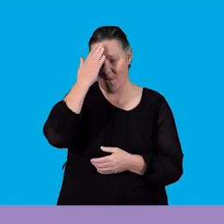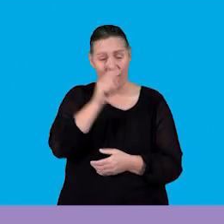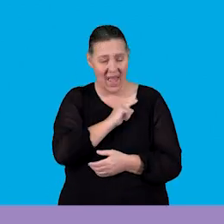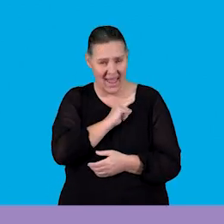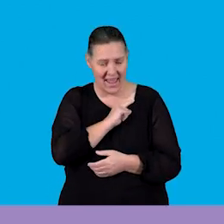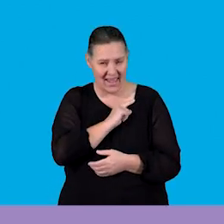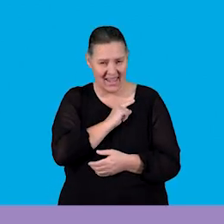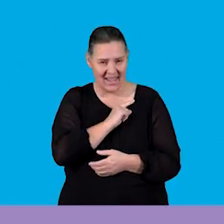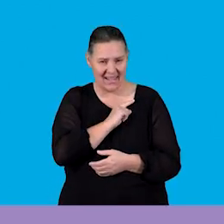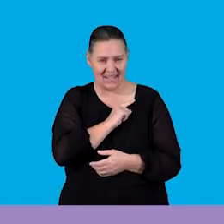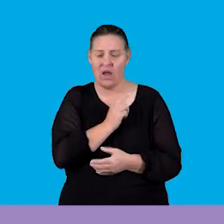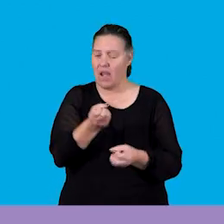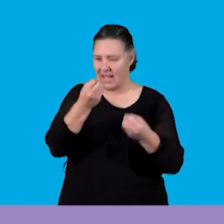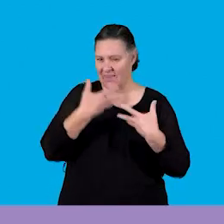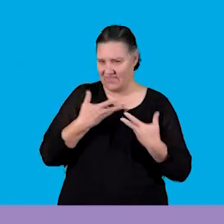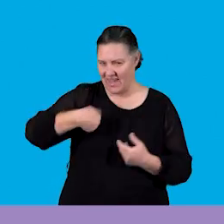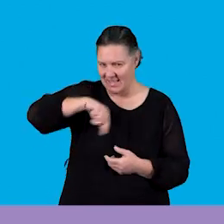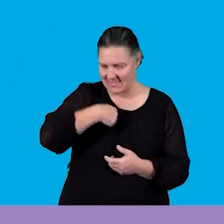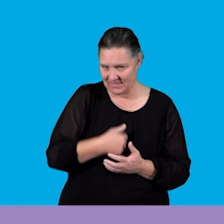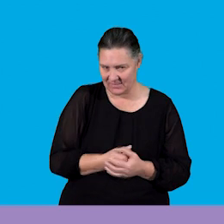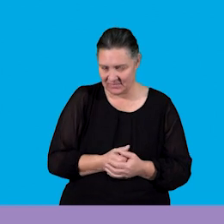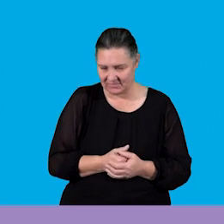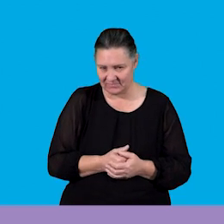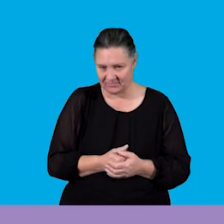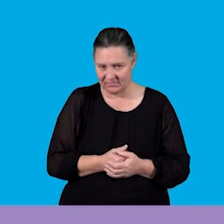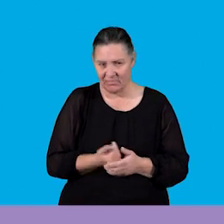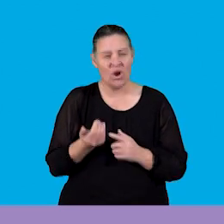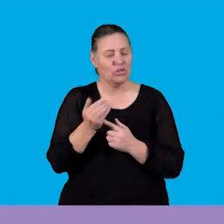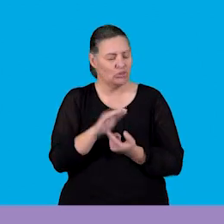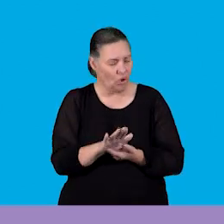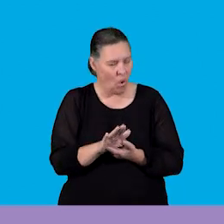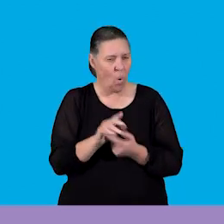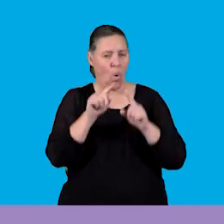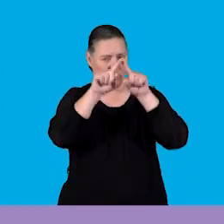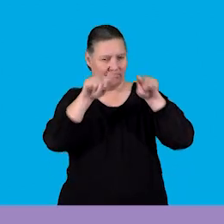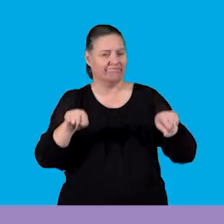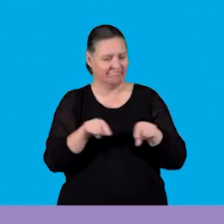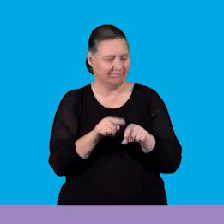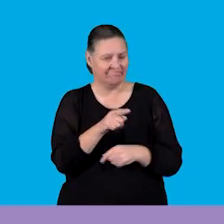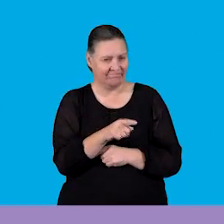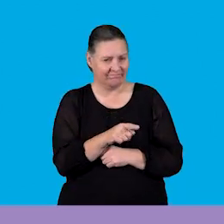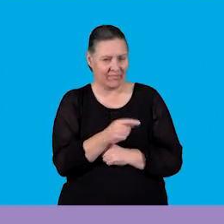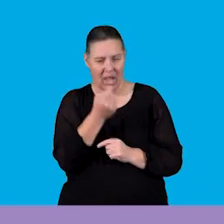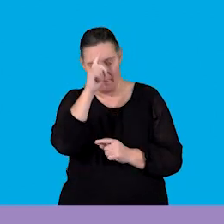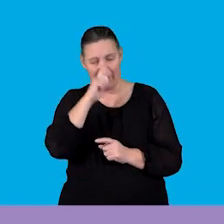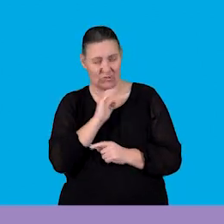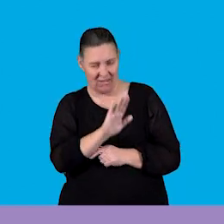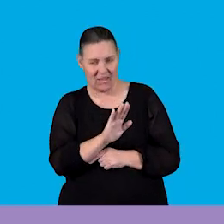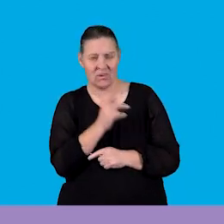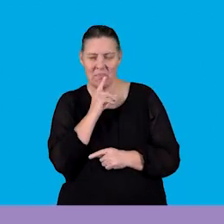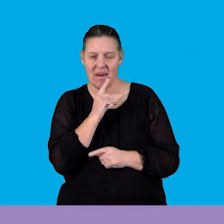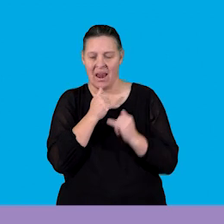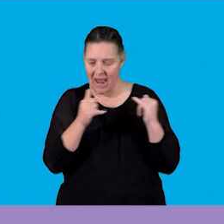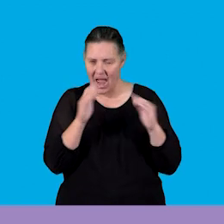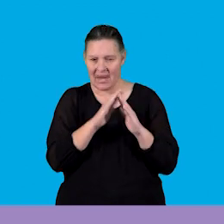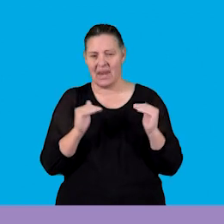information? We know this because it was given to us, shown in the diagram that the lines